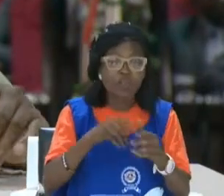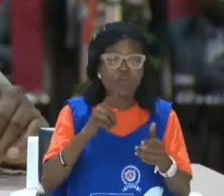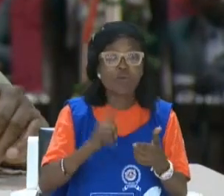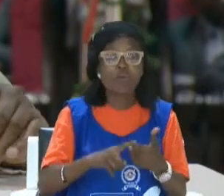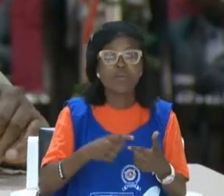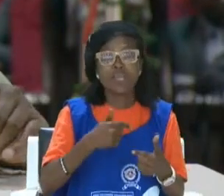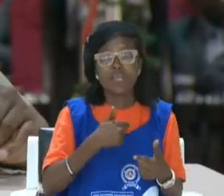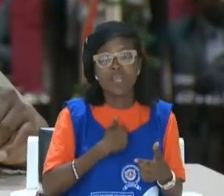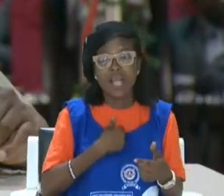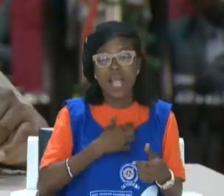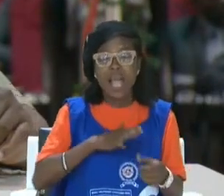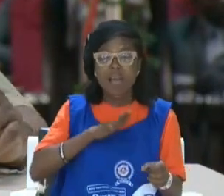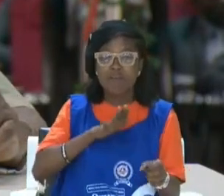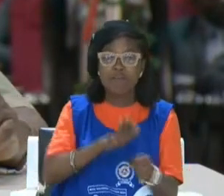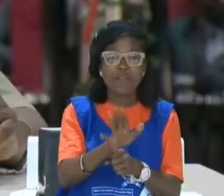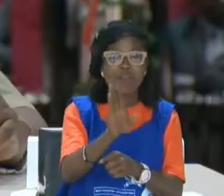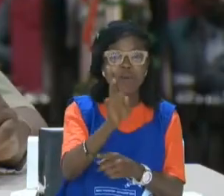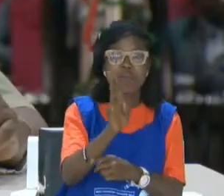and fill up